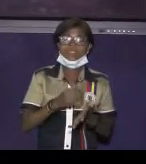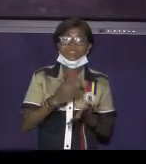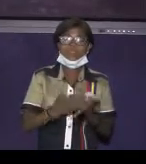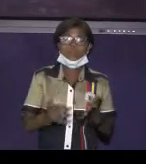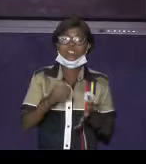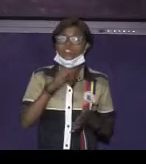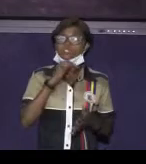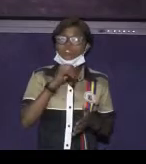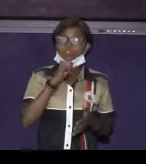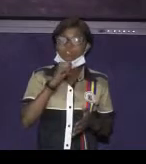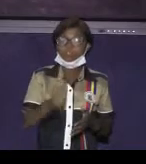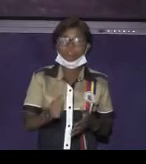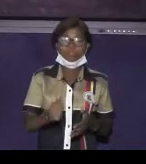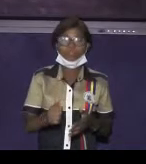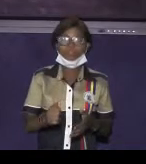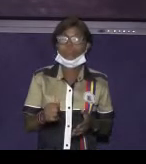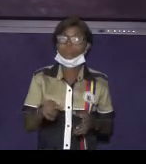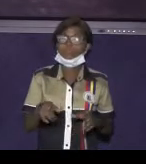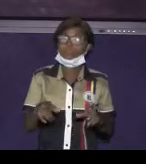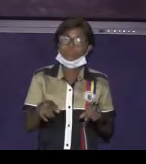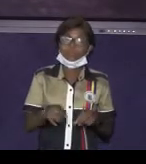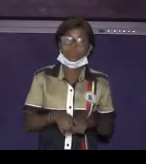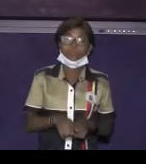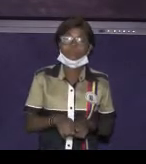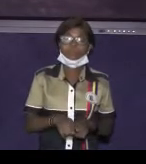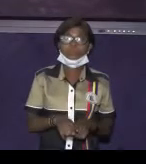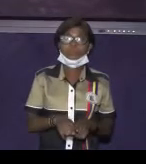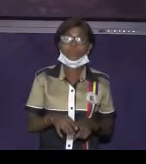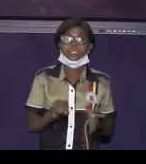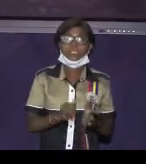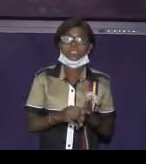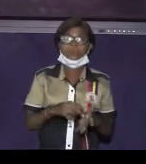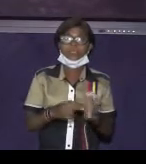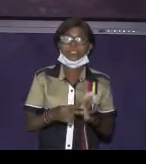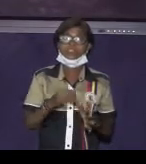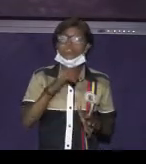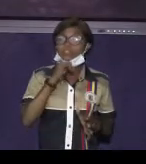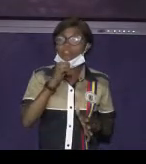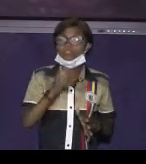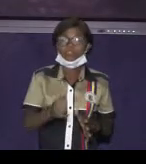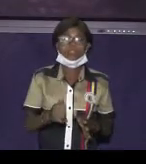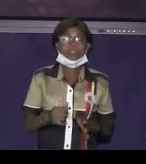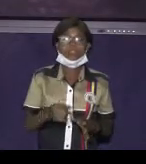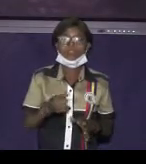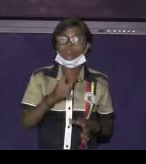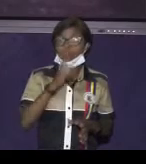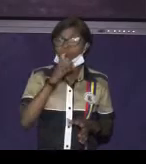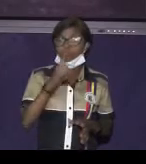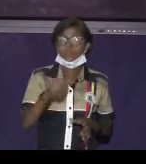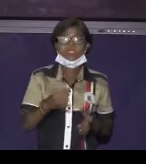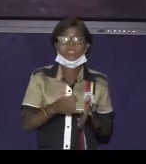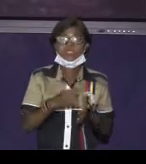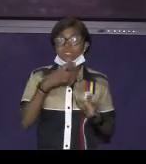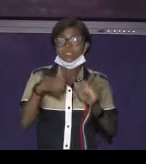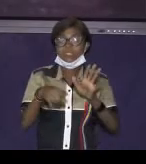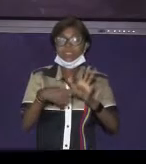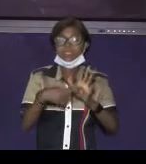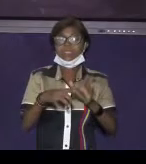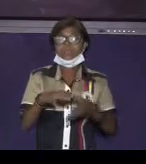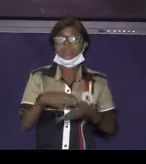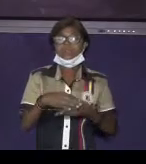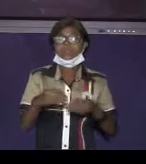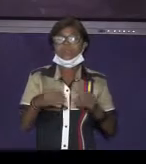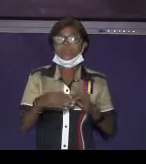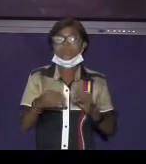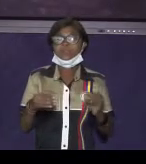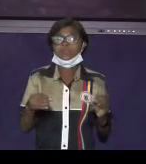so. Jane is not a boy. That is, it is not so. It makes it a negative sentence. Jane is a